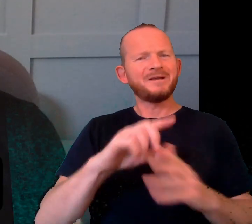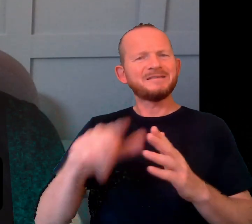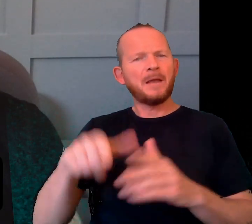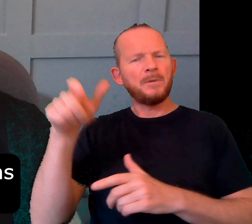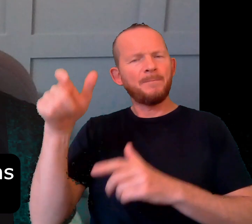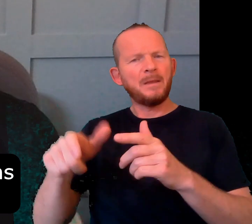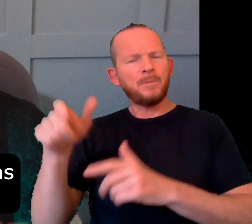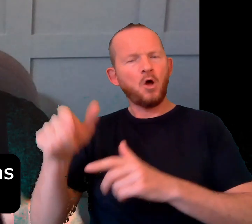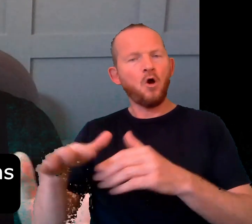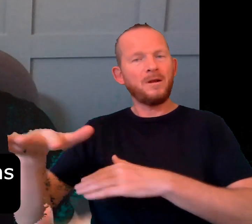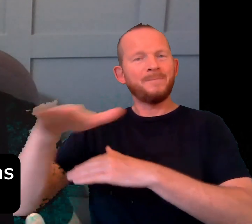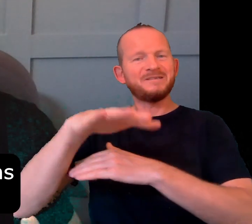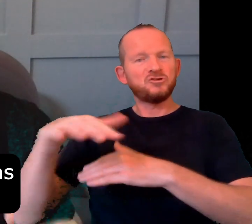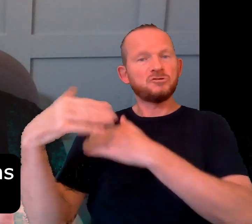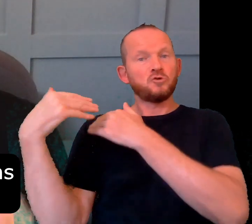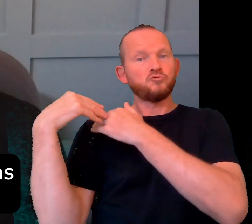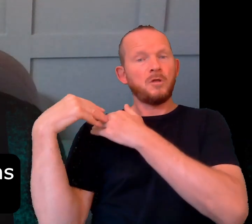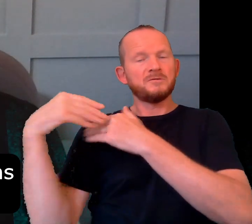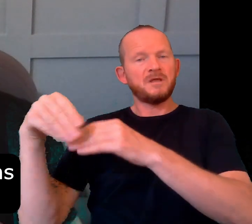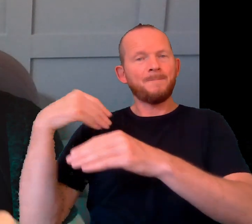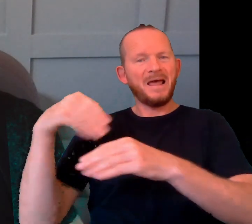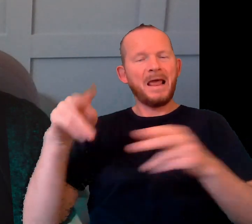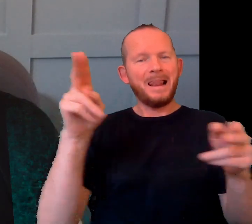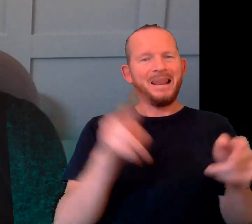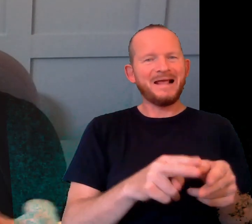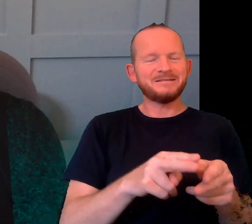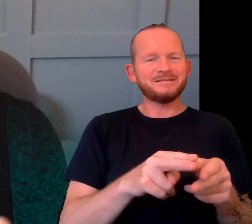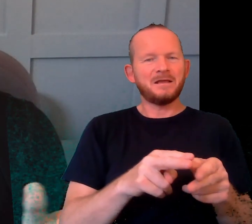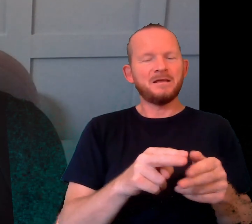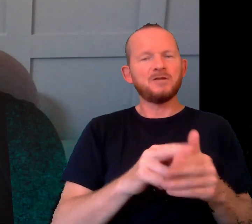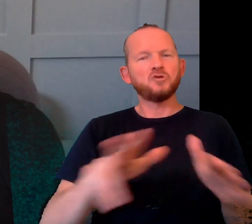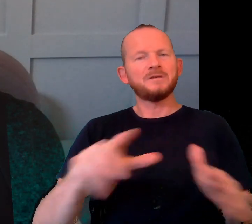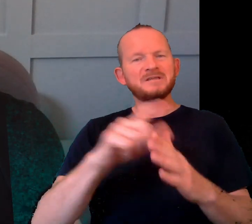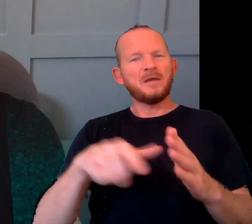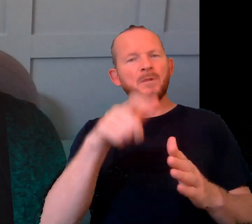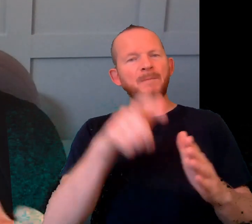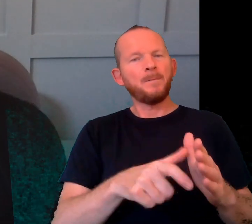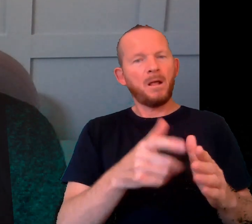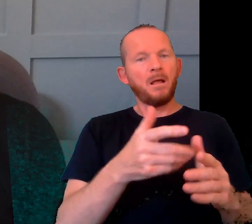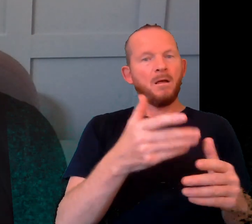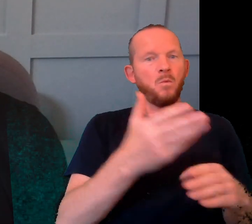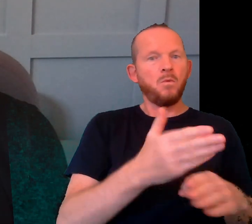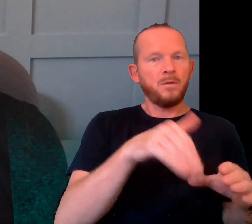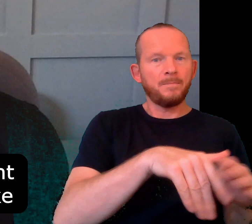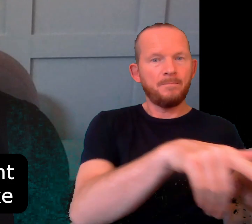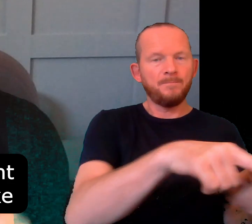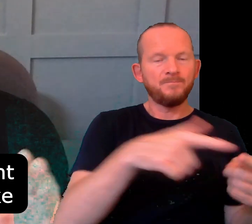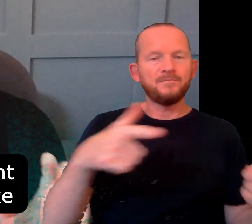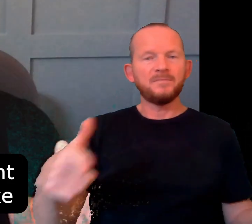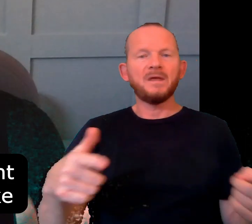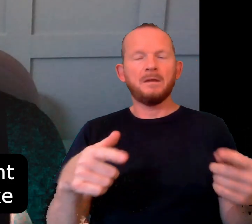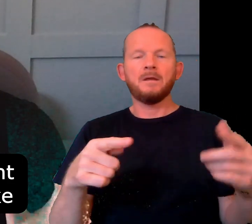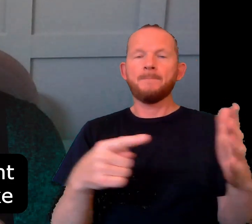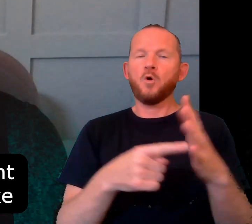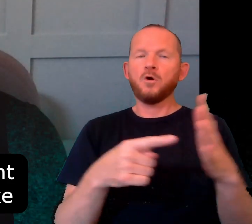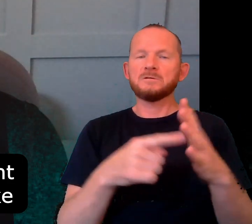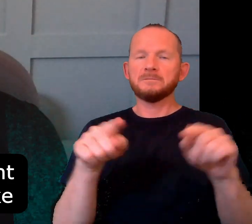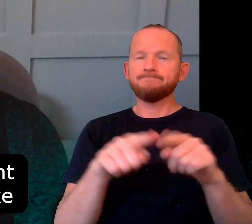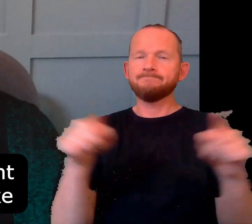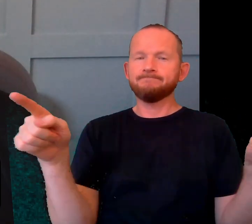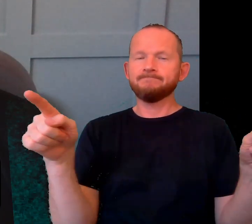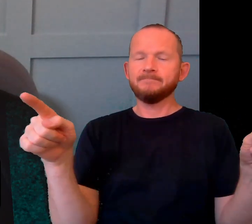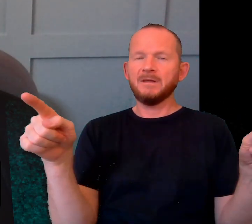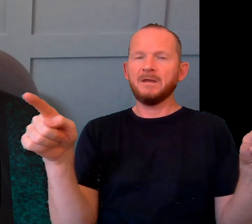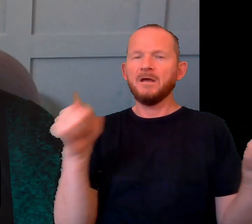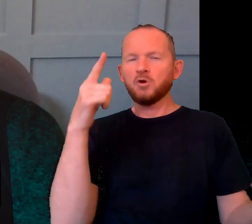non-disabled people, but are in positions and roles which pay less than those which non-disabled people occupy. This is an important distinction to